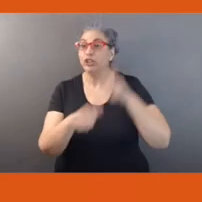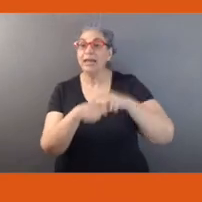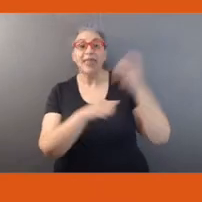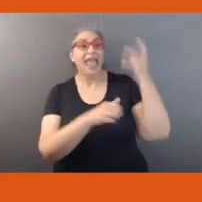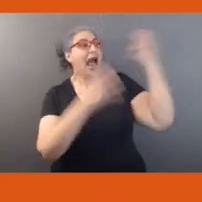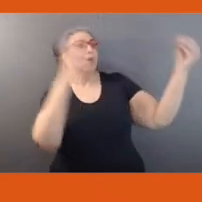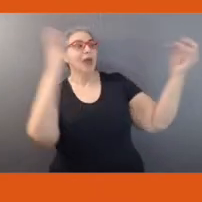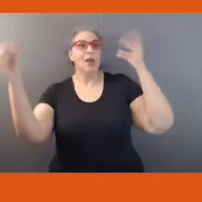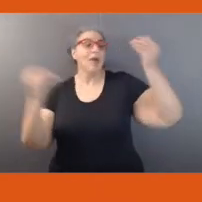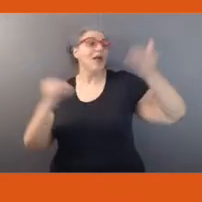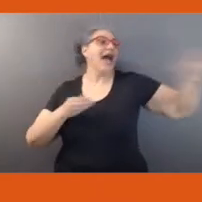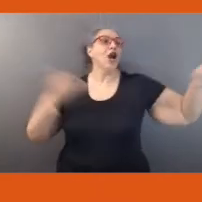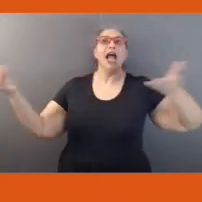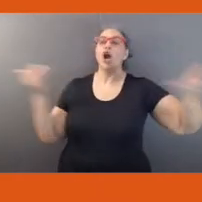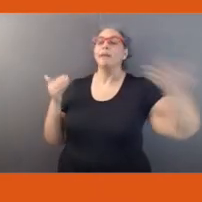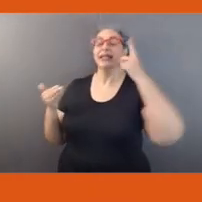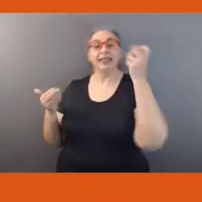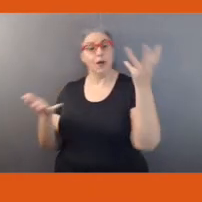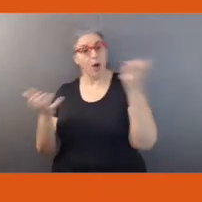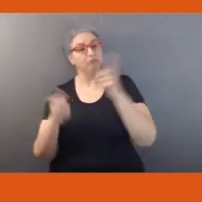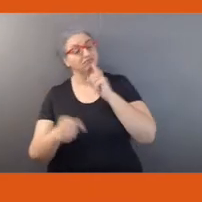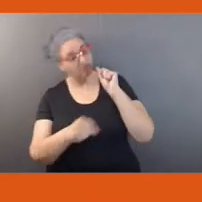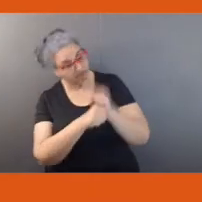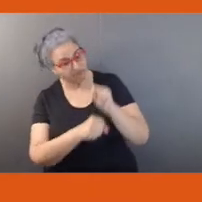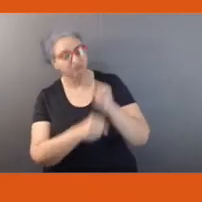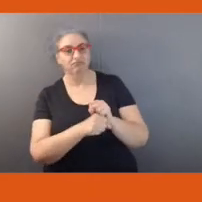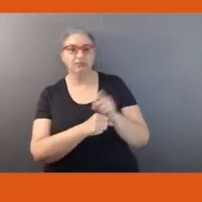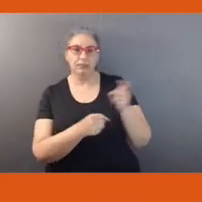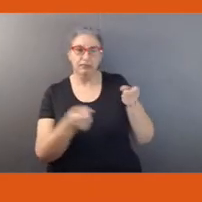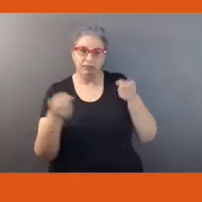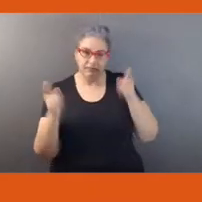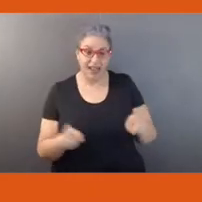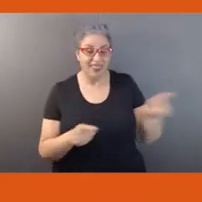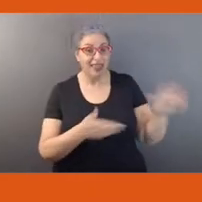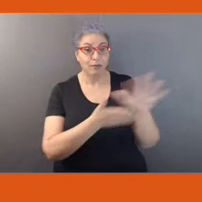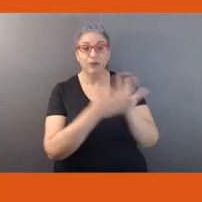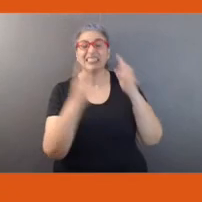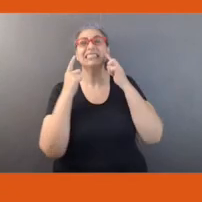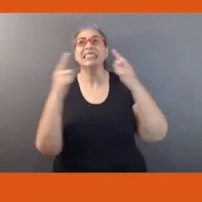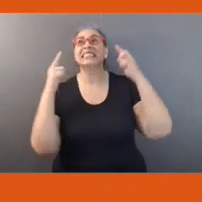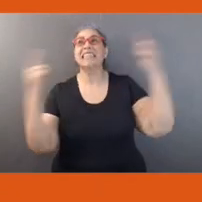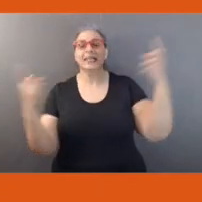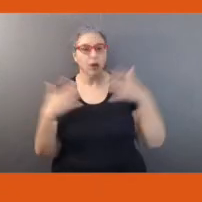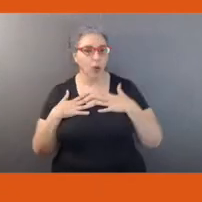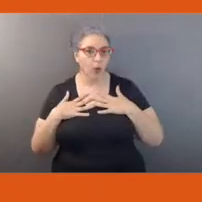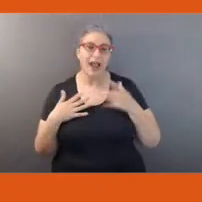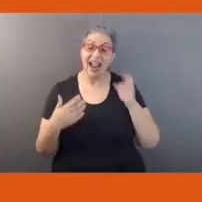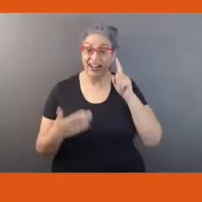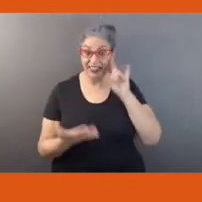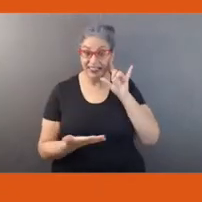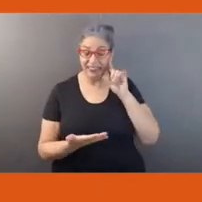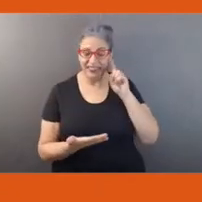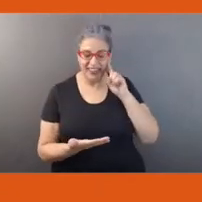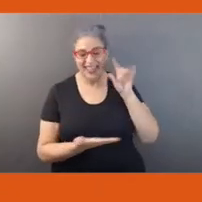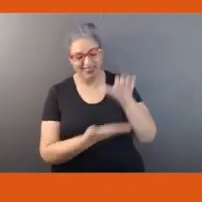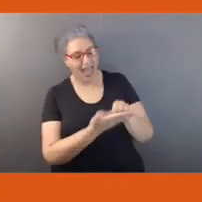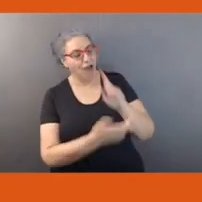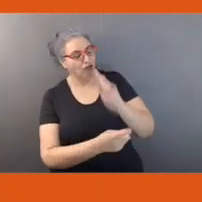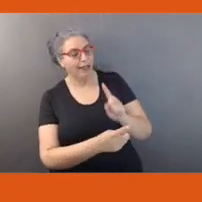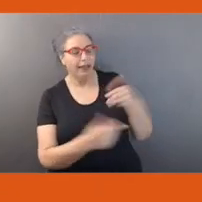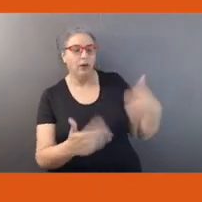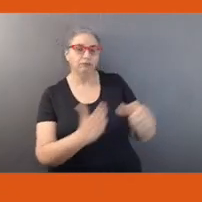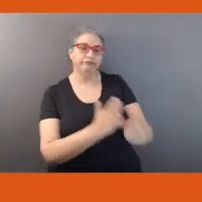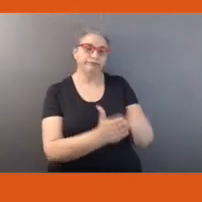out because they wanted such authenticity, and the movie was such success that I think that is